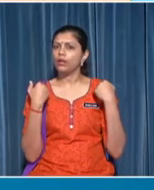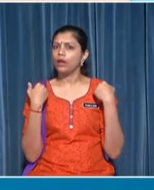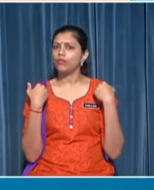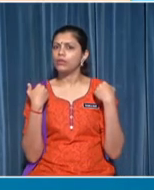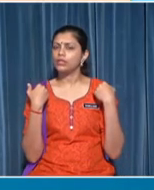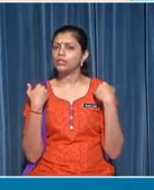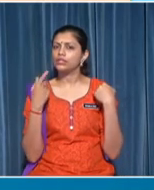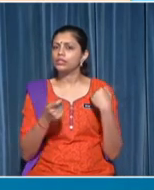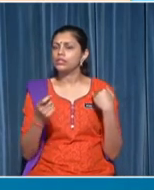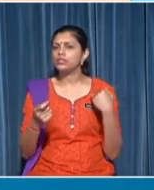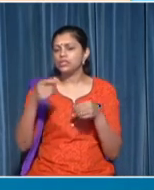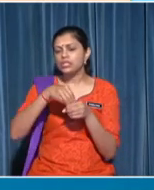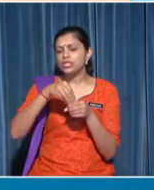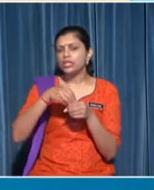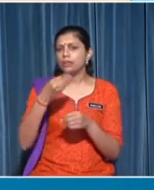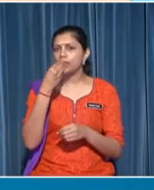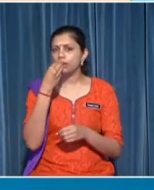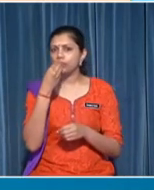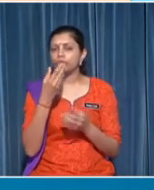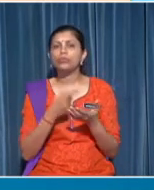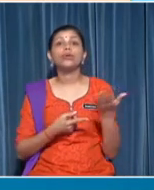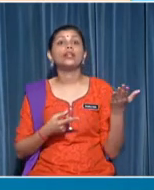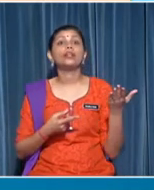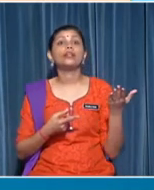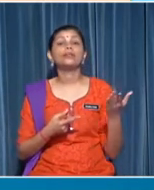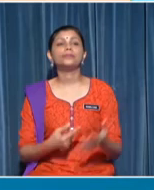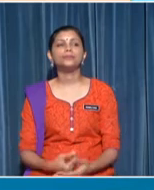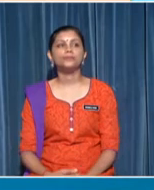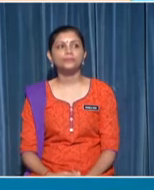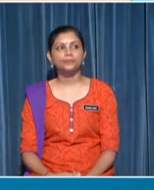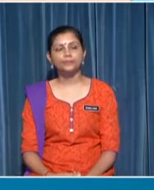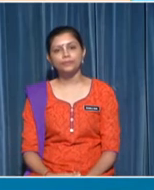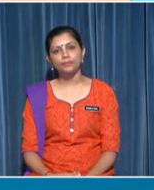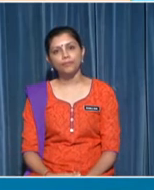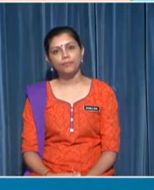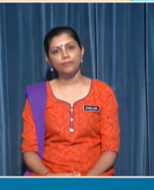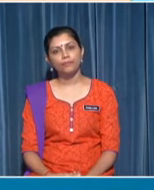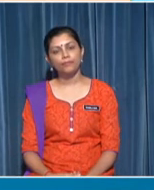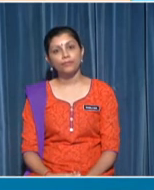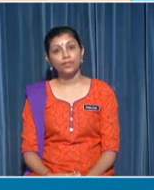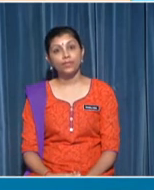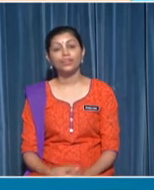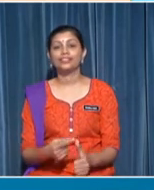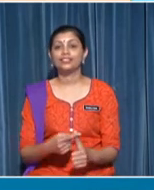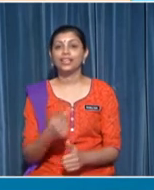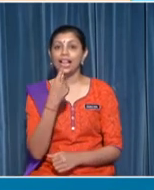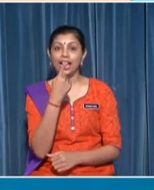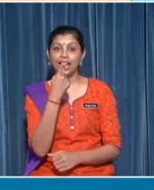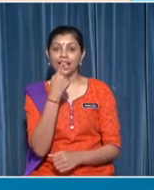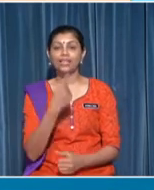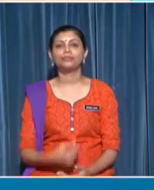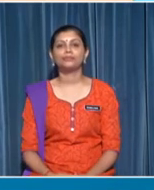will help break the food. Can you guess? Yes, your tongue, of